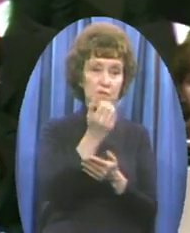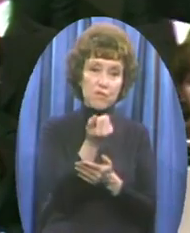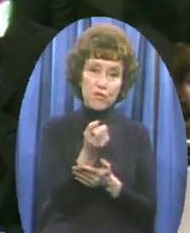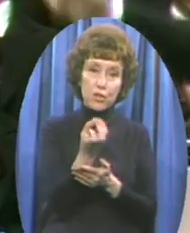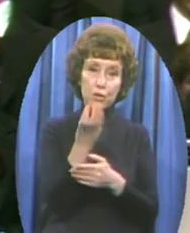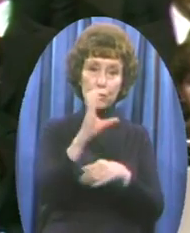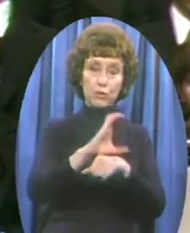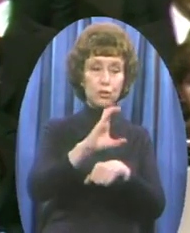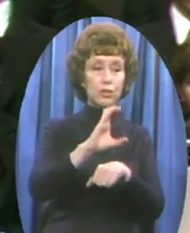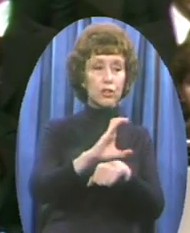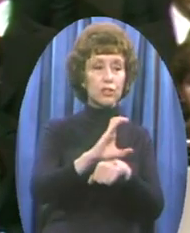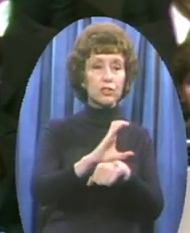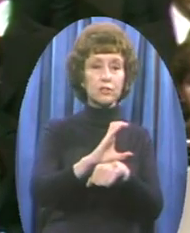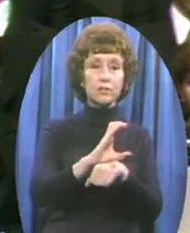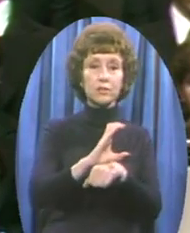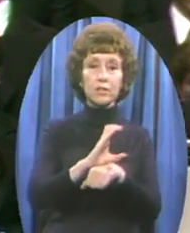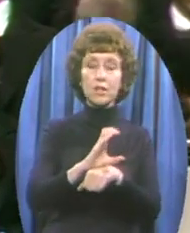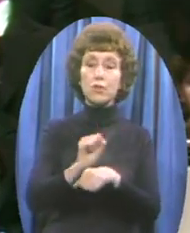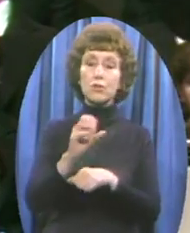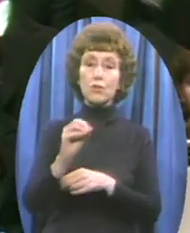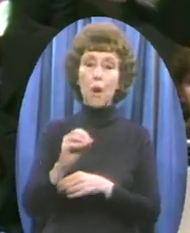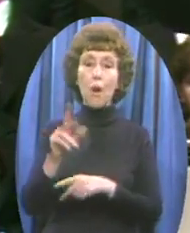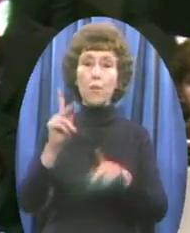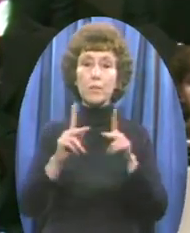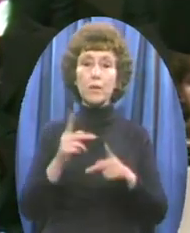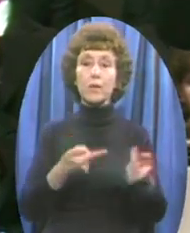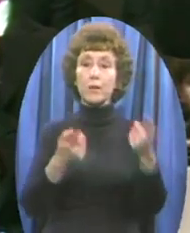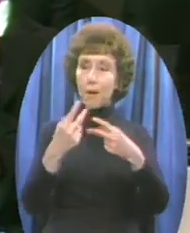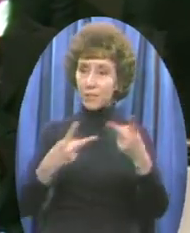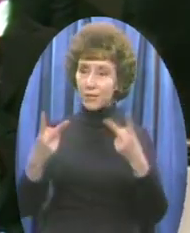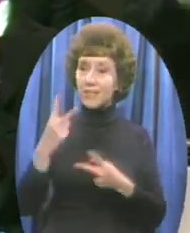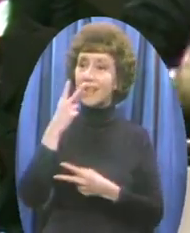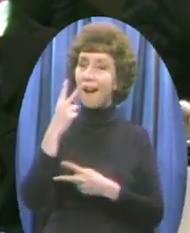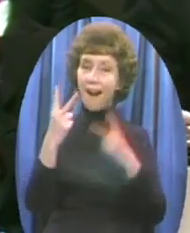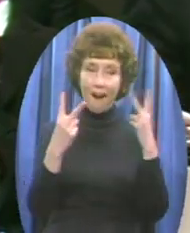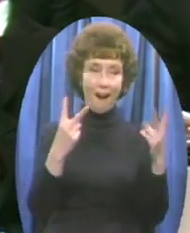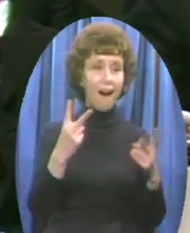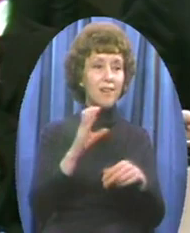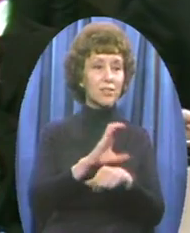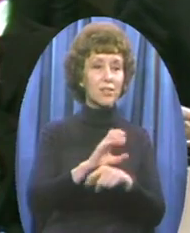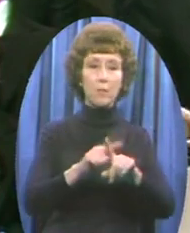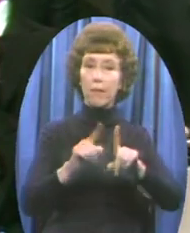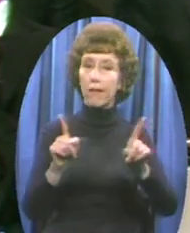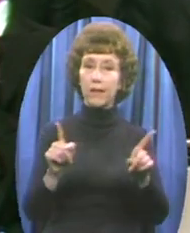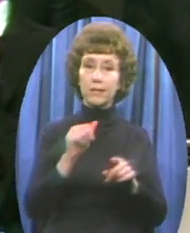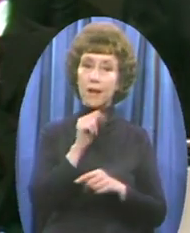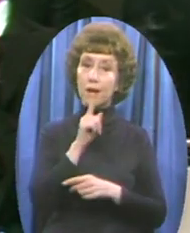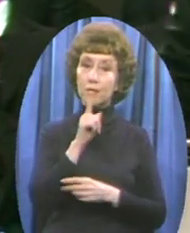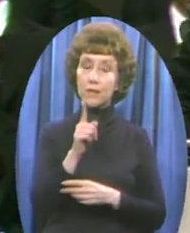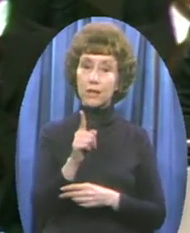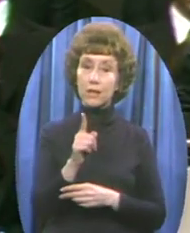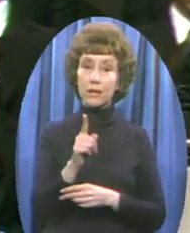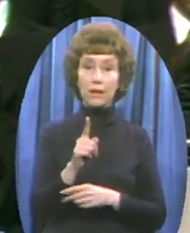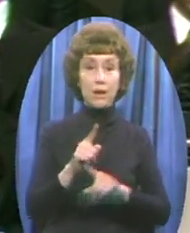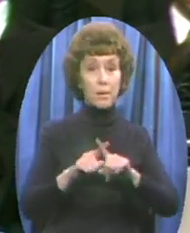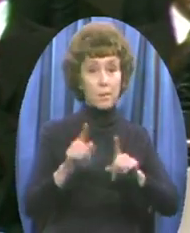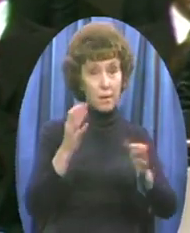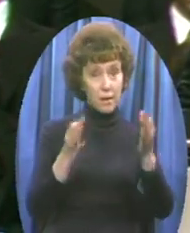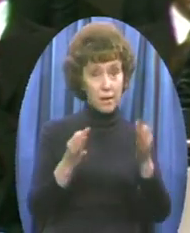them for 2 days off the tour to go where you want to go and talk to anybody you want to talk to. You'll never be granted